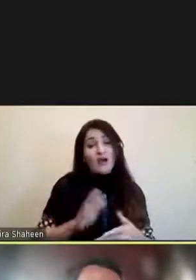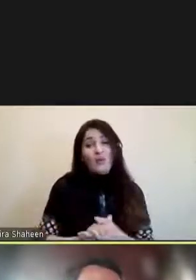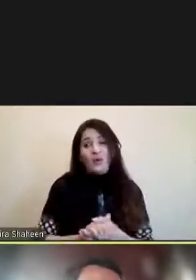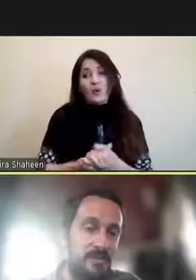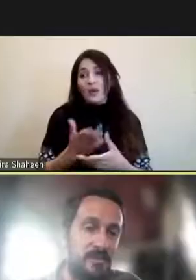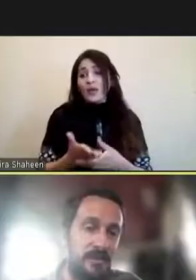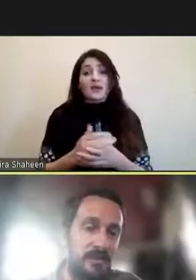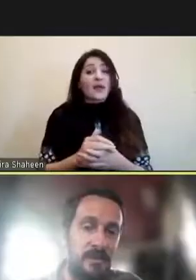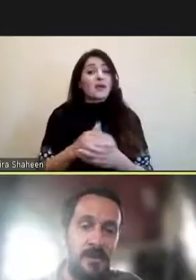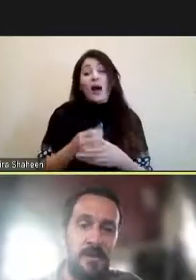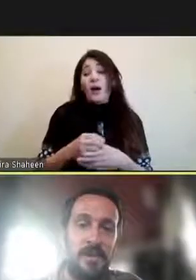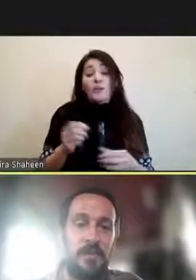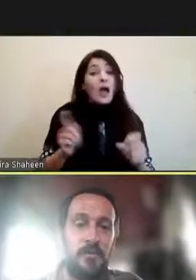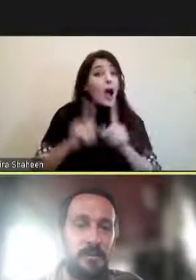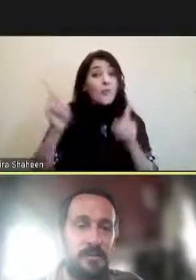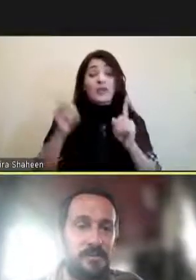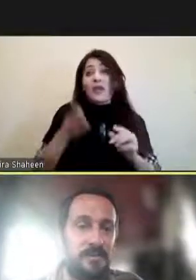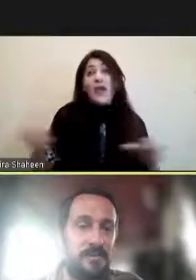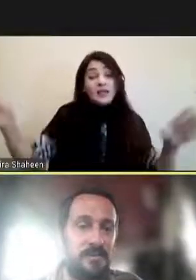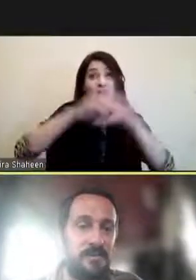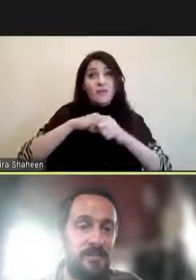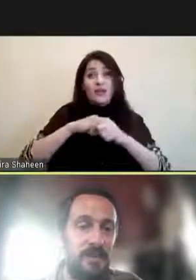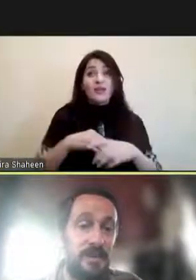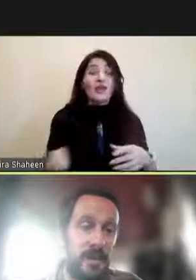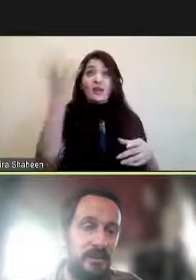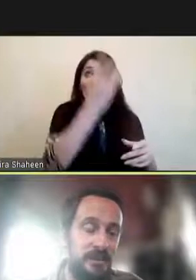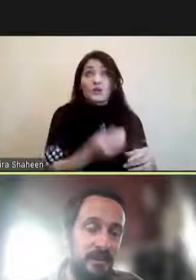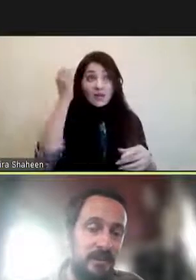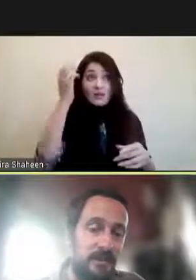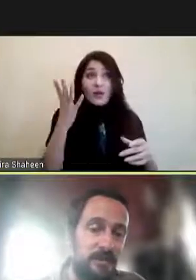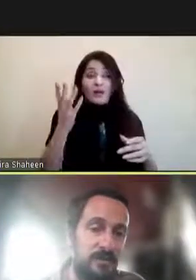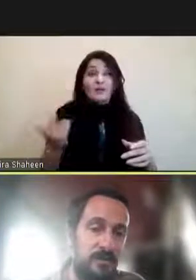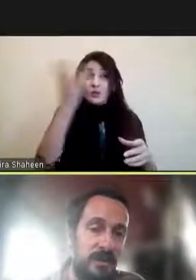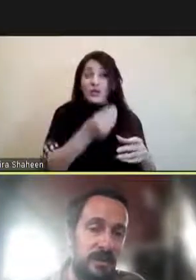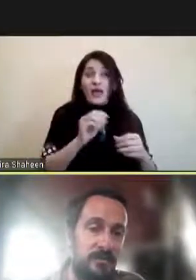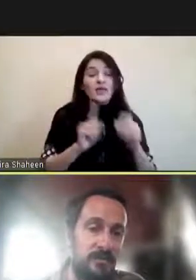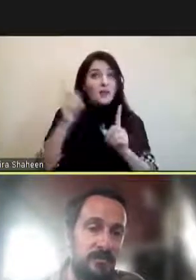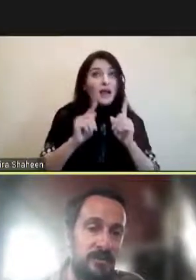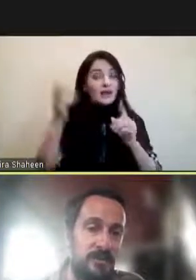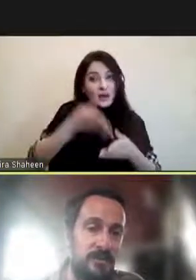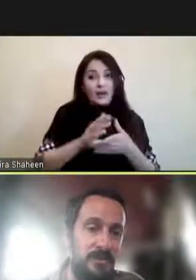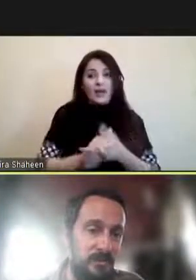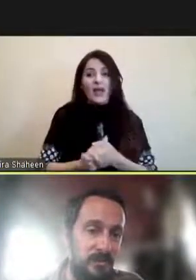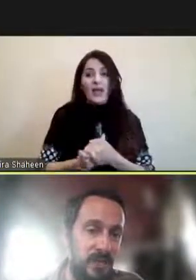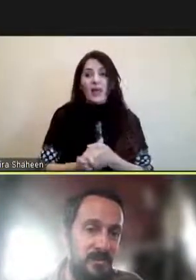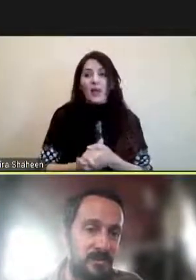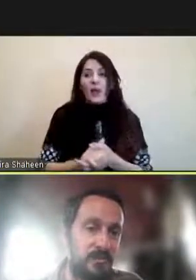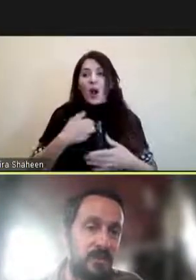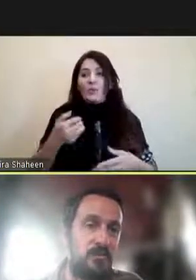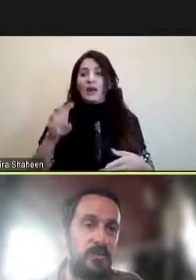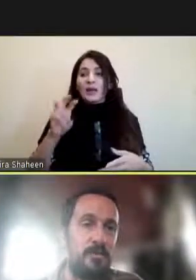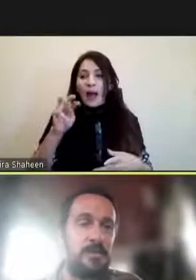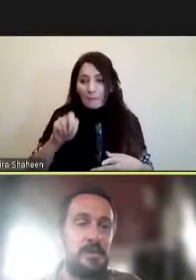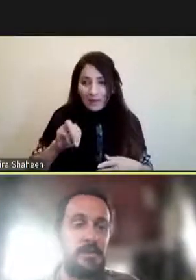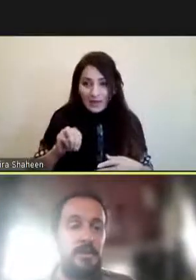this Accessibility Awareness Day. So I am Michael Neek. I am the Senior Director for the GSMA Assistive